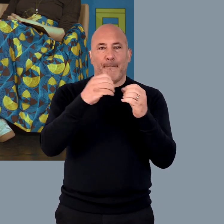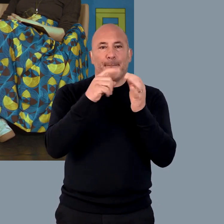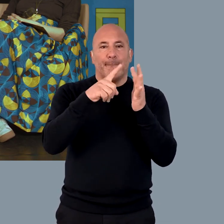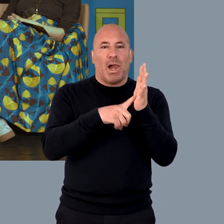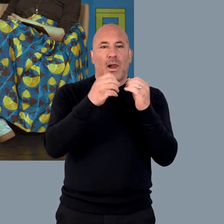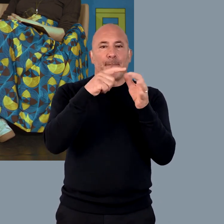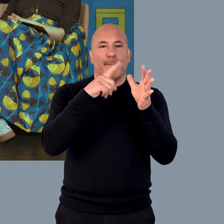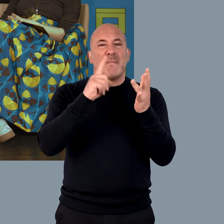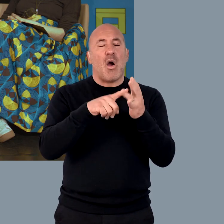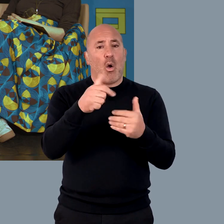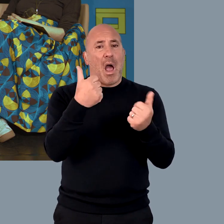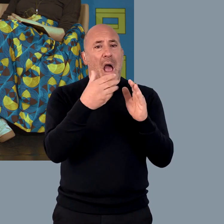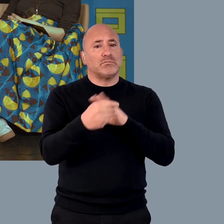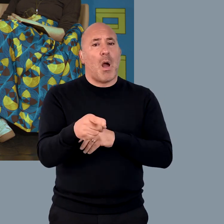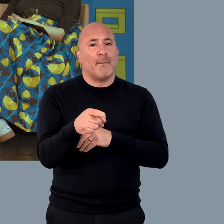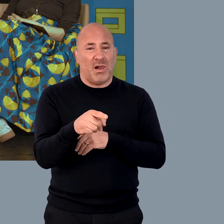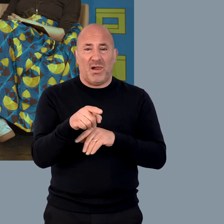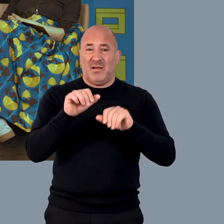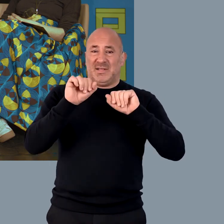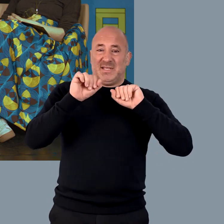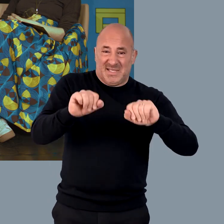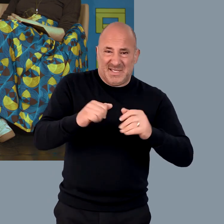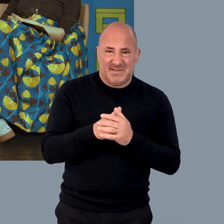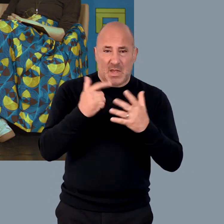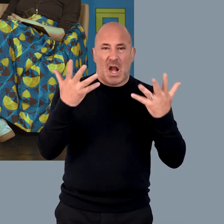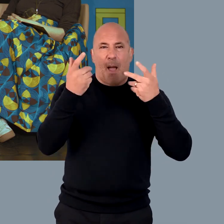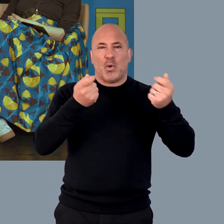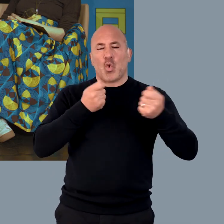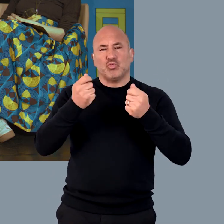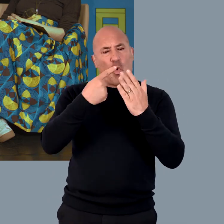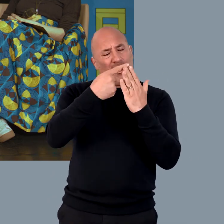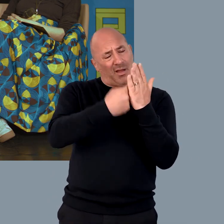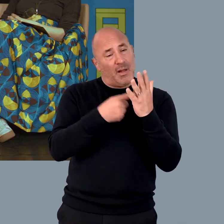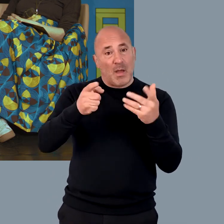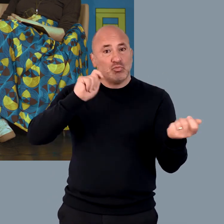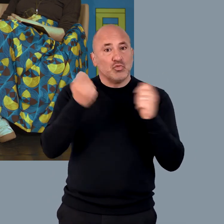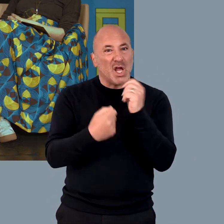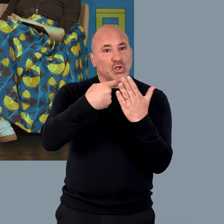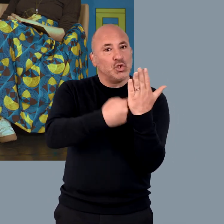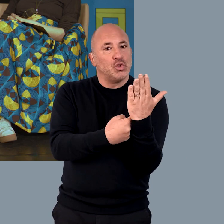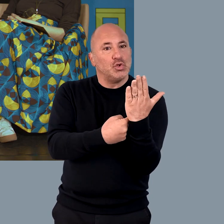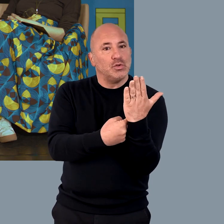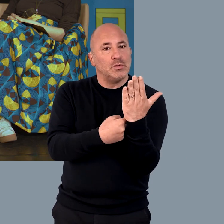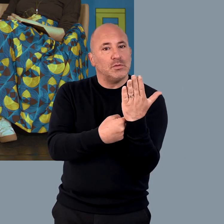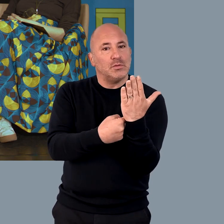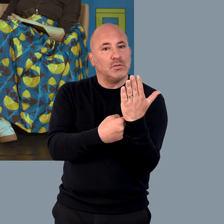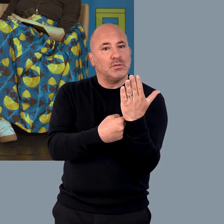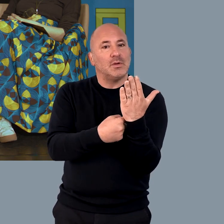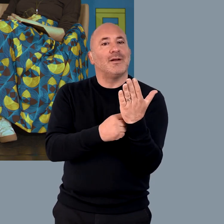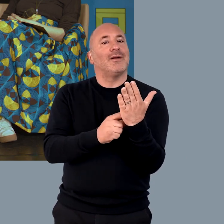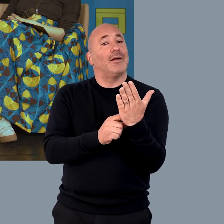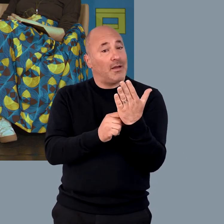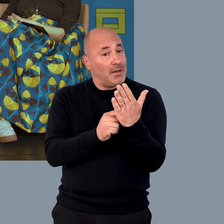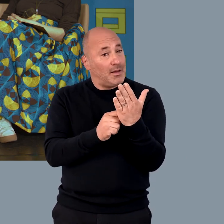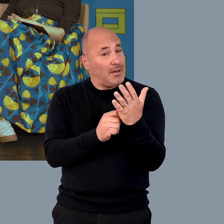it gives the Guggenheim Bilbao as an example. And what the Guggenheim Bilbao did is they changed their climate control conditions.